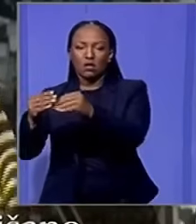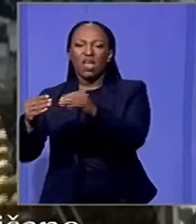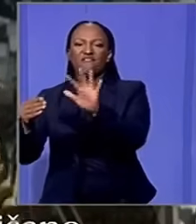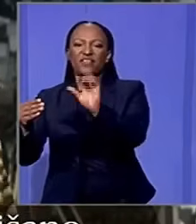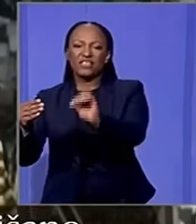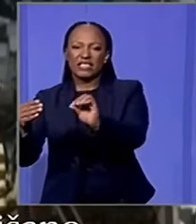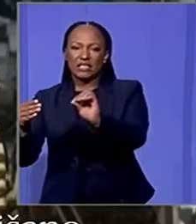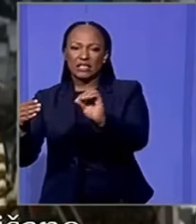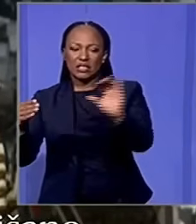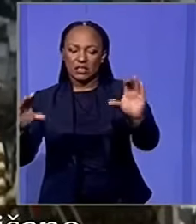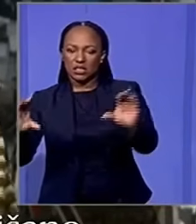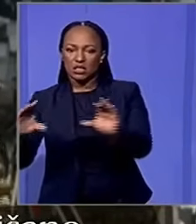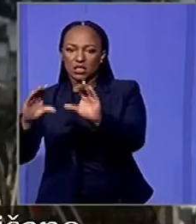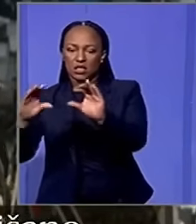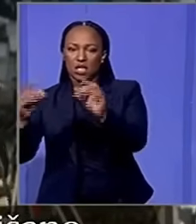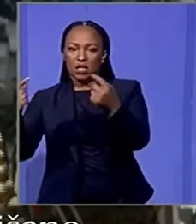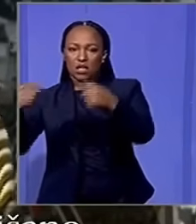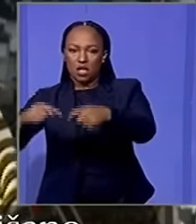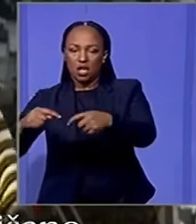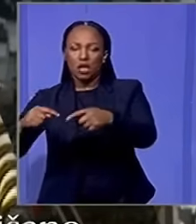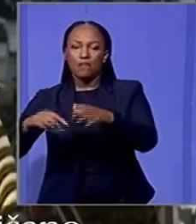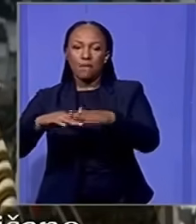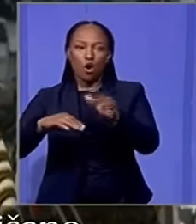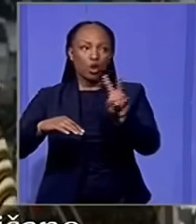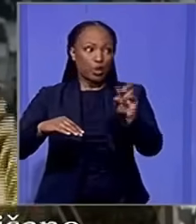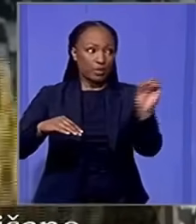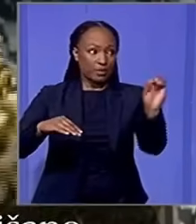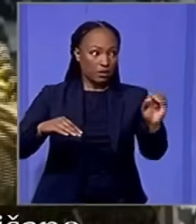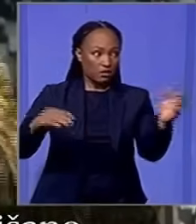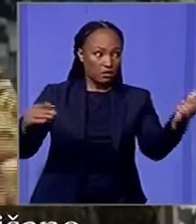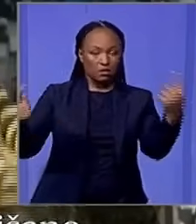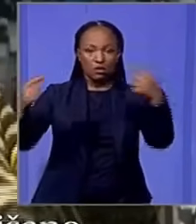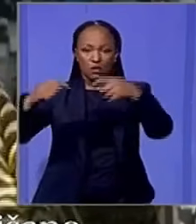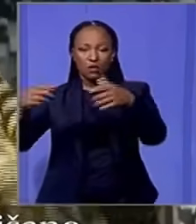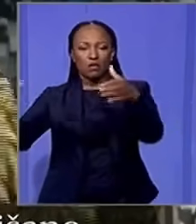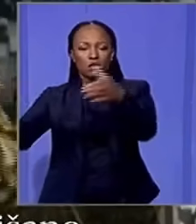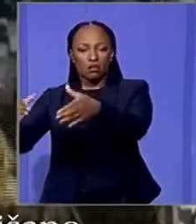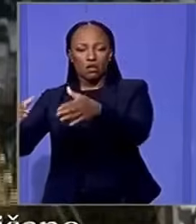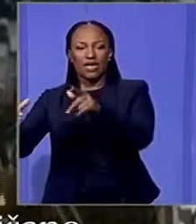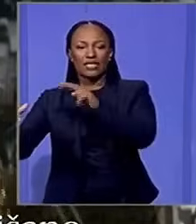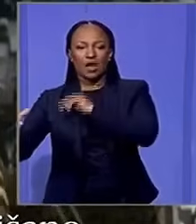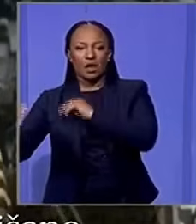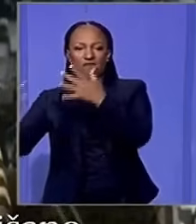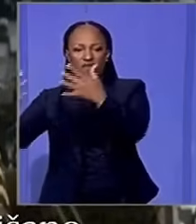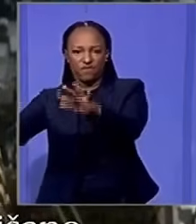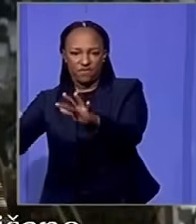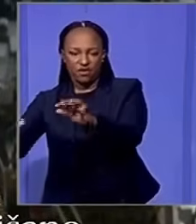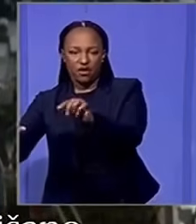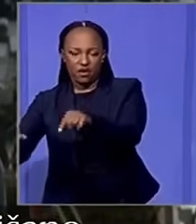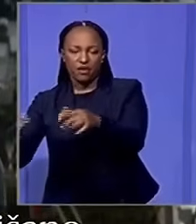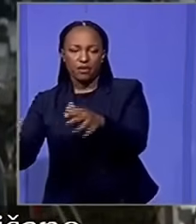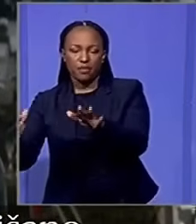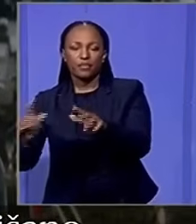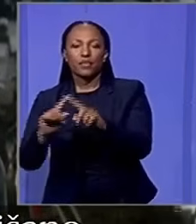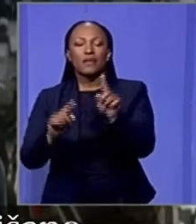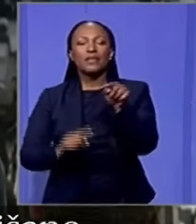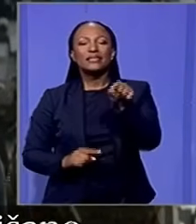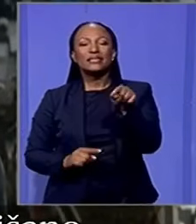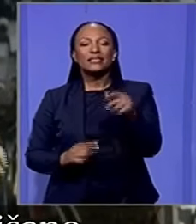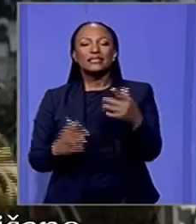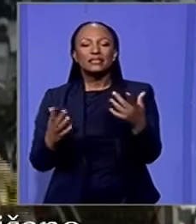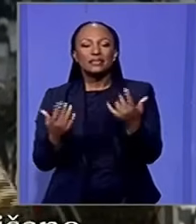mo khumana more than 20% ka kwale so se ke bona ka mola re feditše but ge re ya ko pele bothata shibule